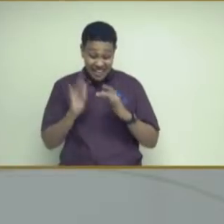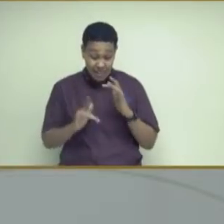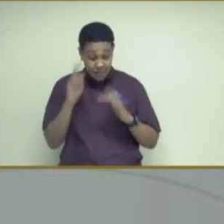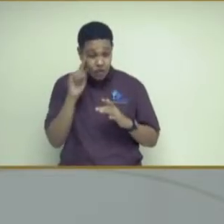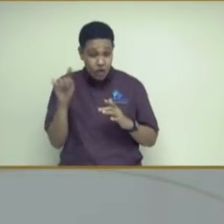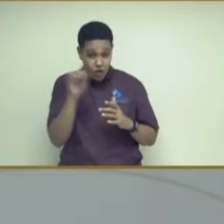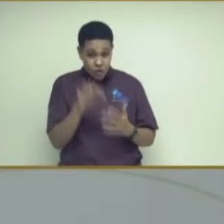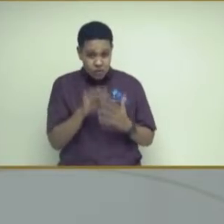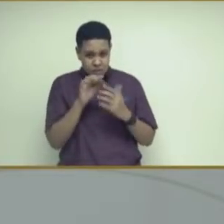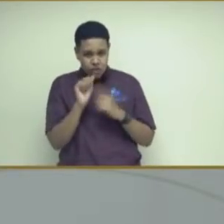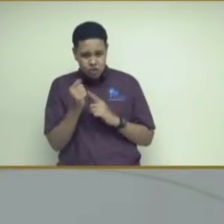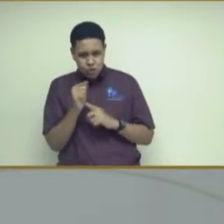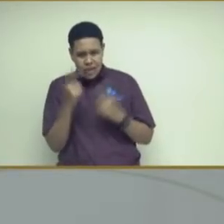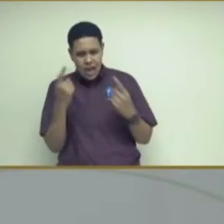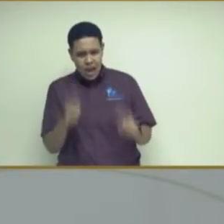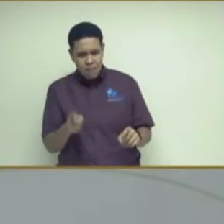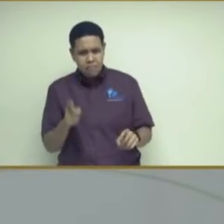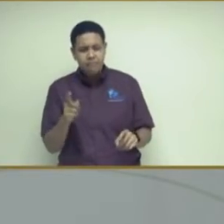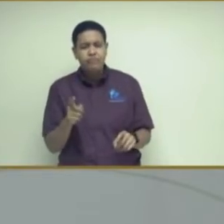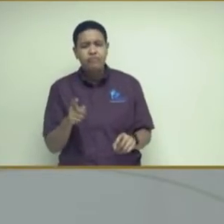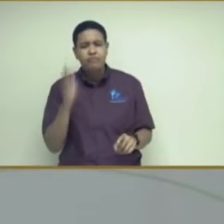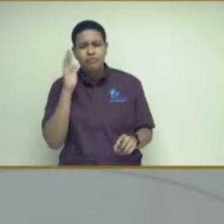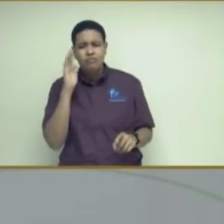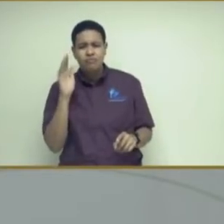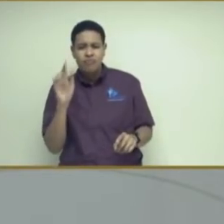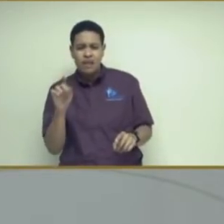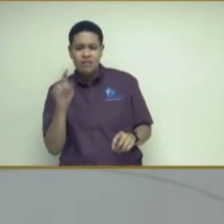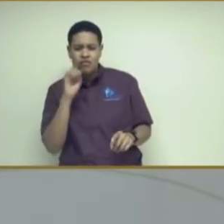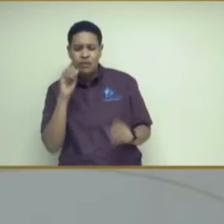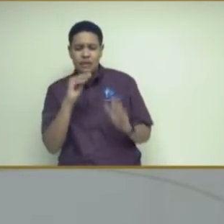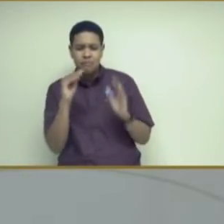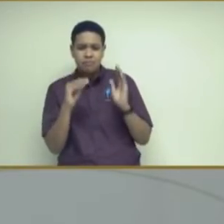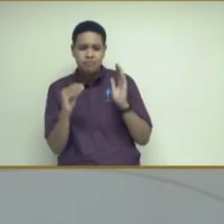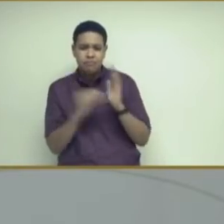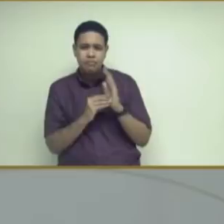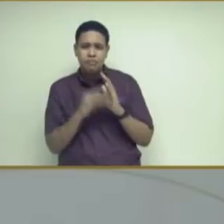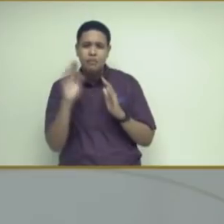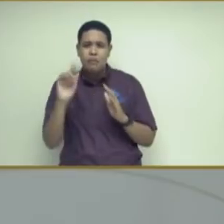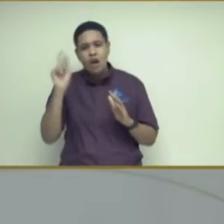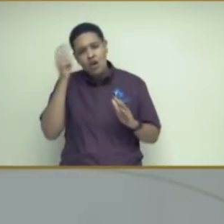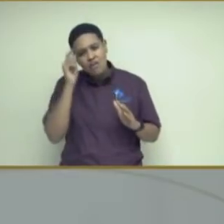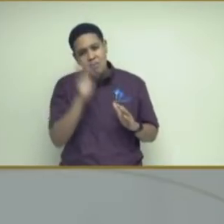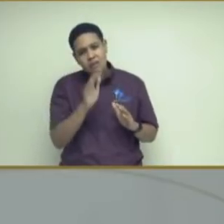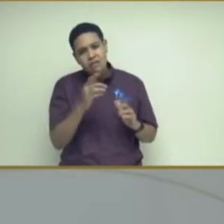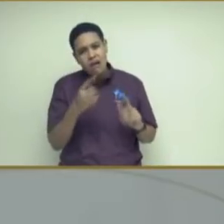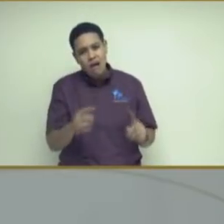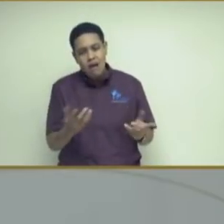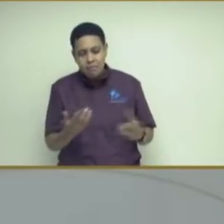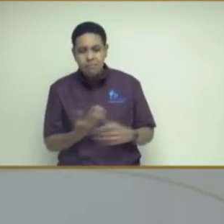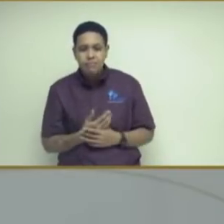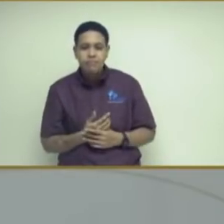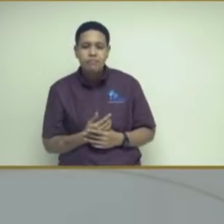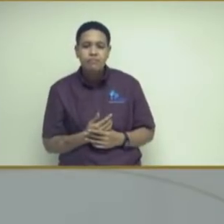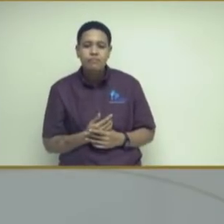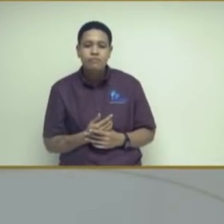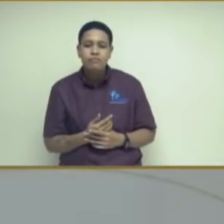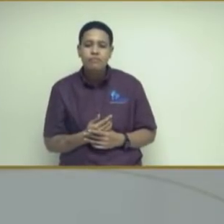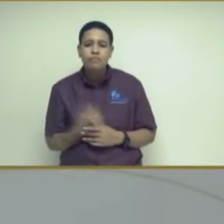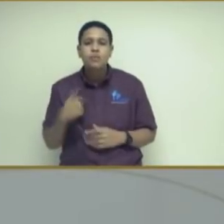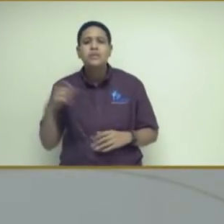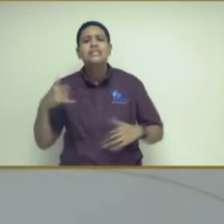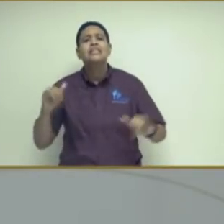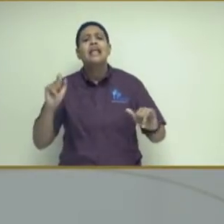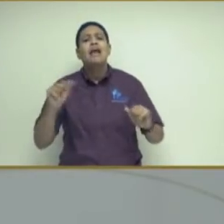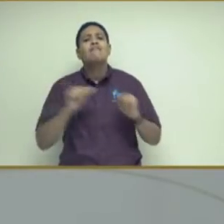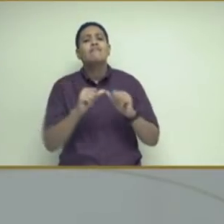those special situations that would have been gazetted by the government. So we still have to